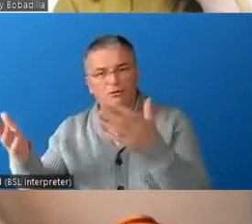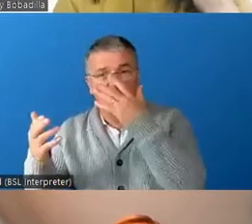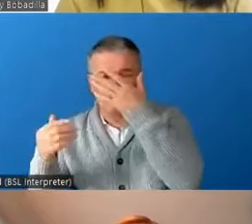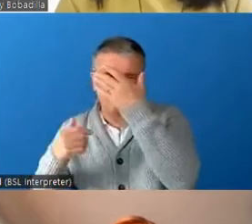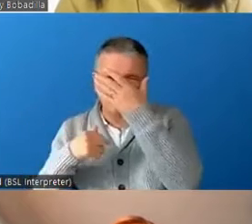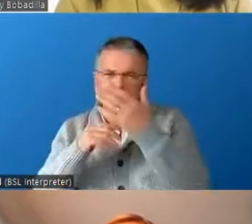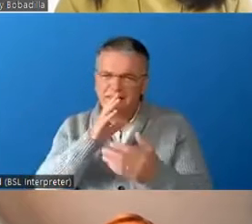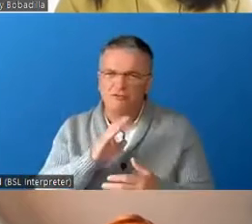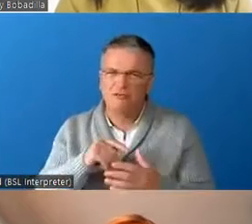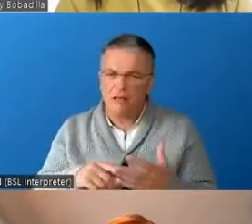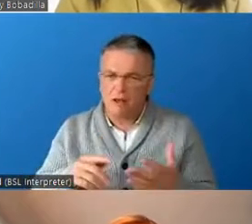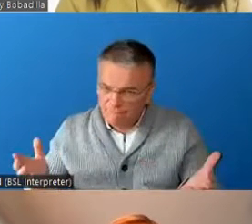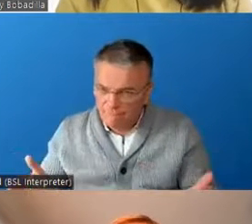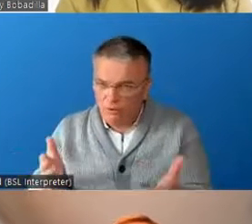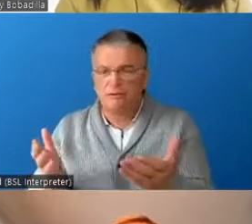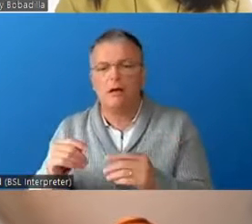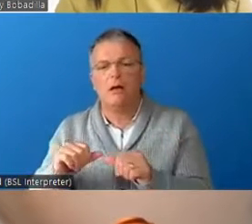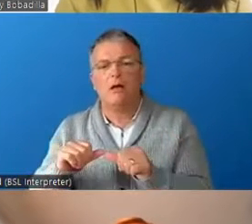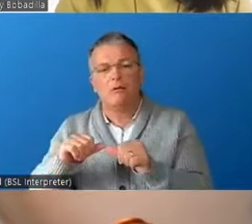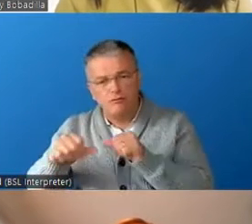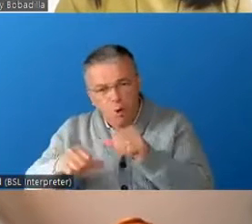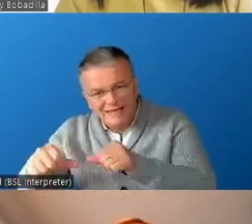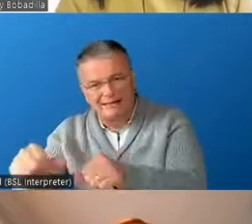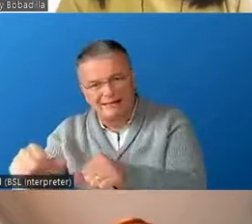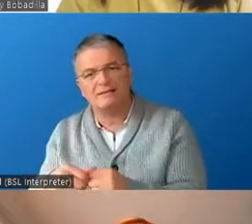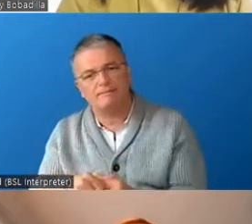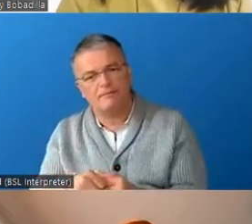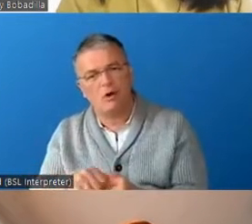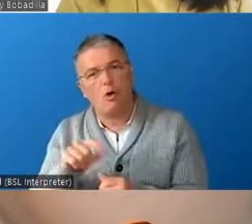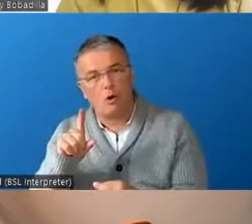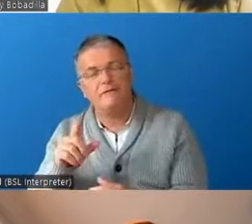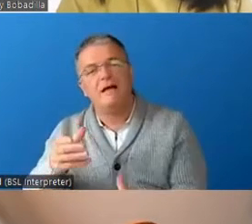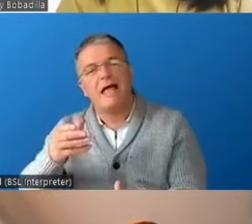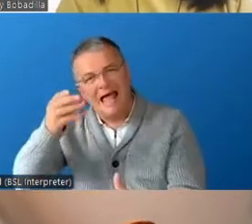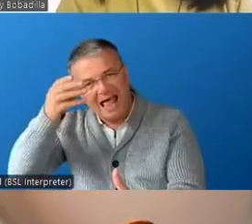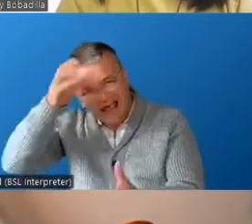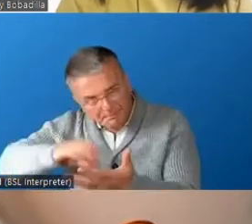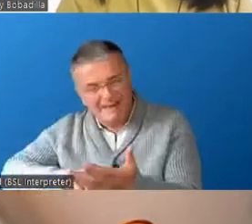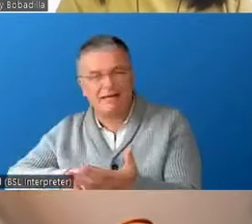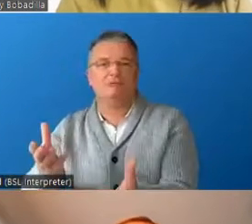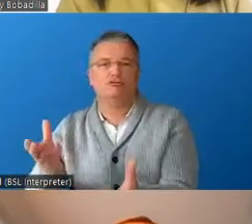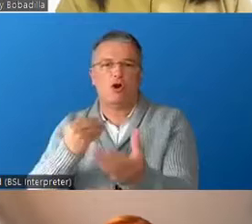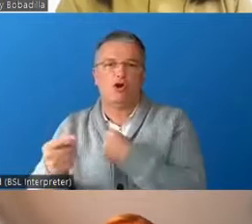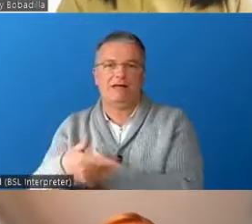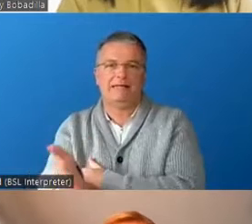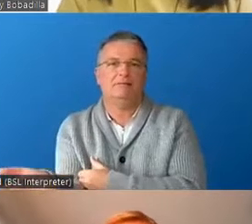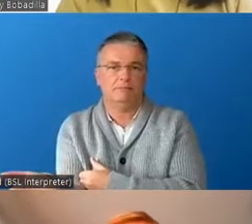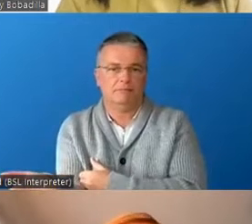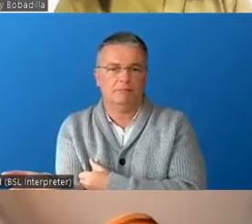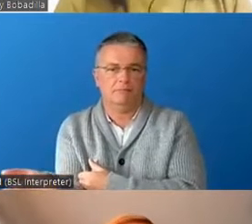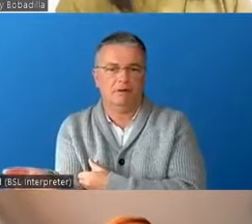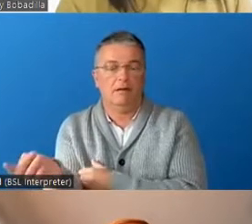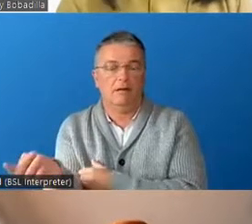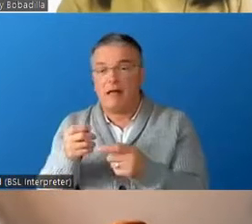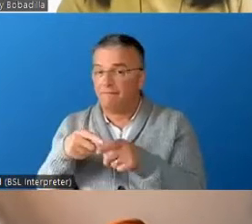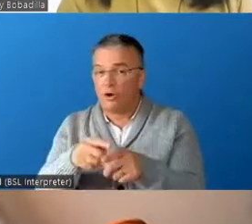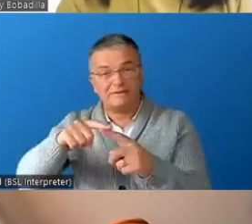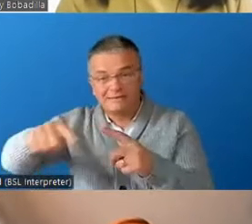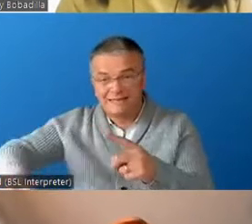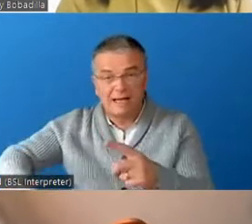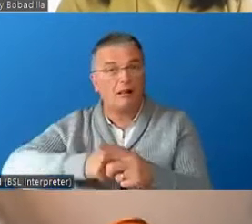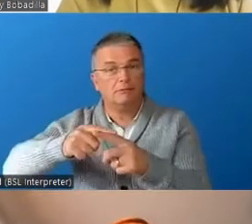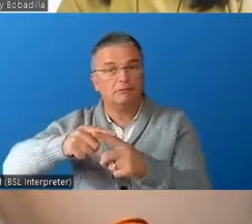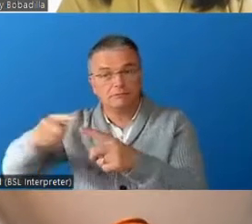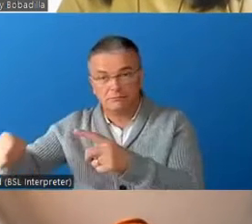serious about fostering processes of experiential learning. And these follow cyclical processes